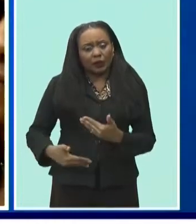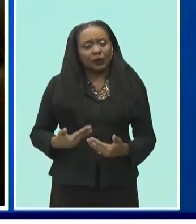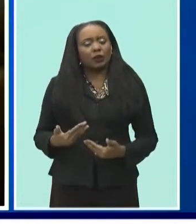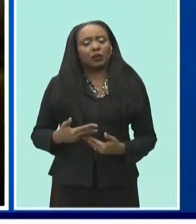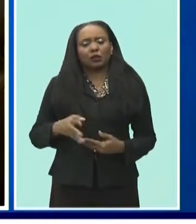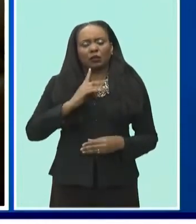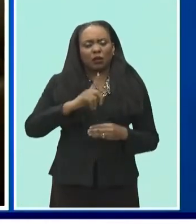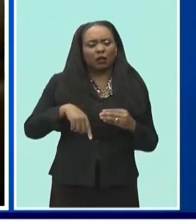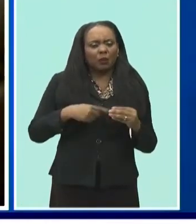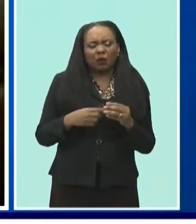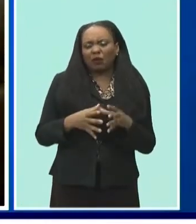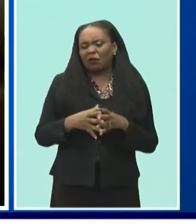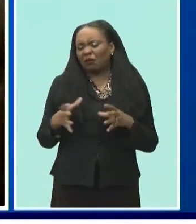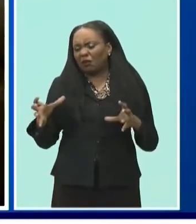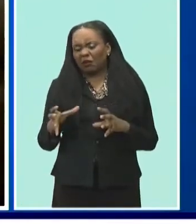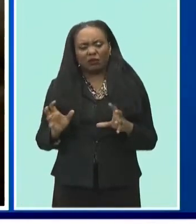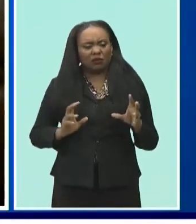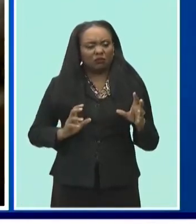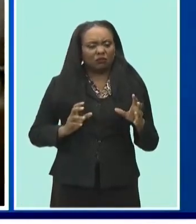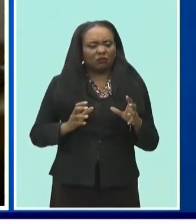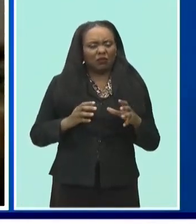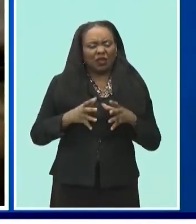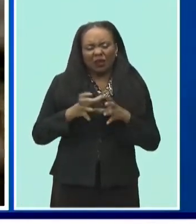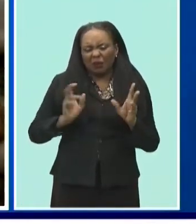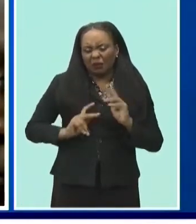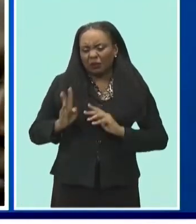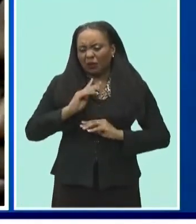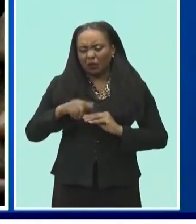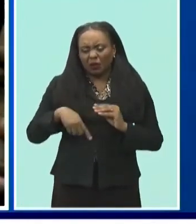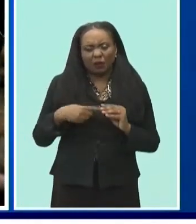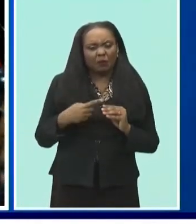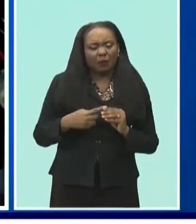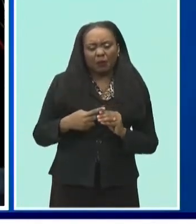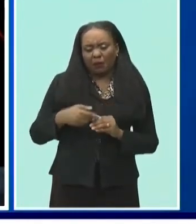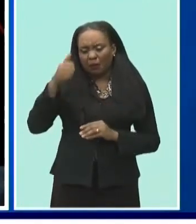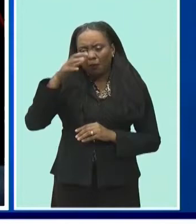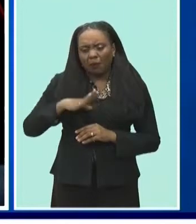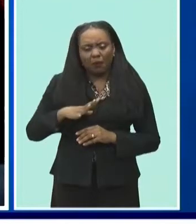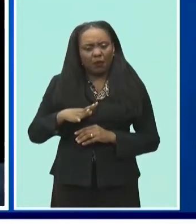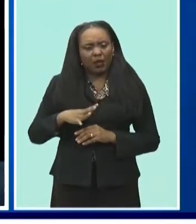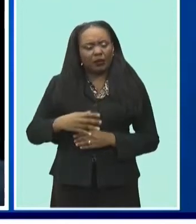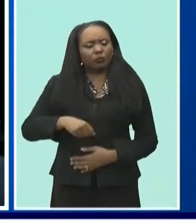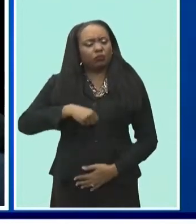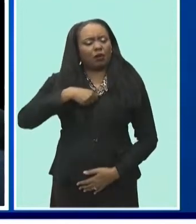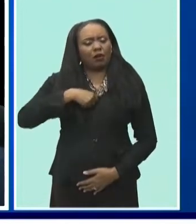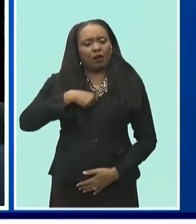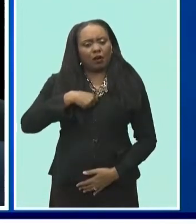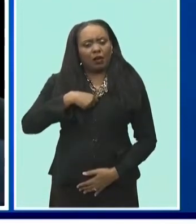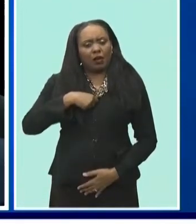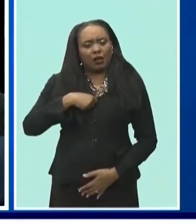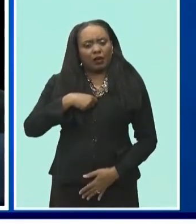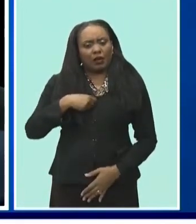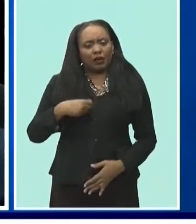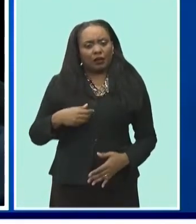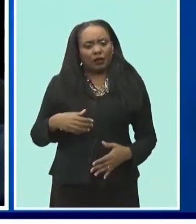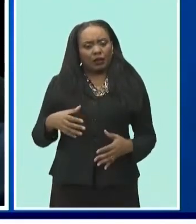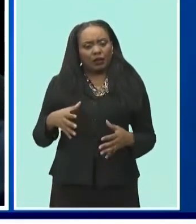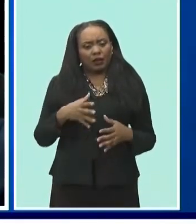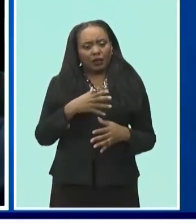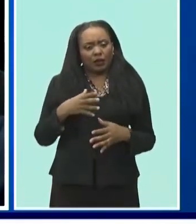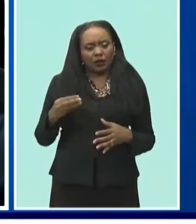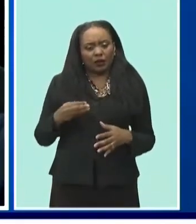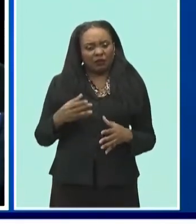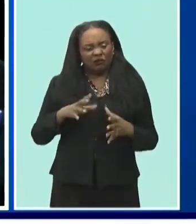has been said about the 77-year-old, talking about his unquestionable integrity and raw talent, accompanied by